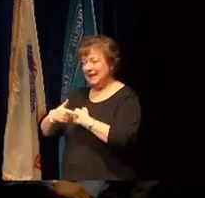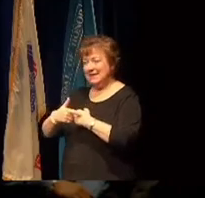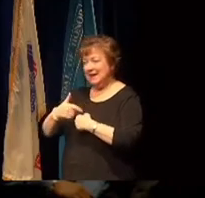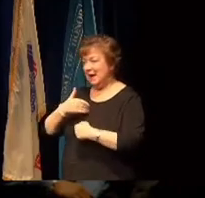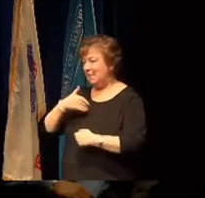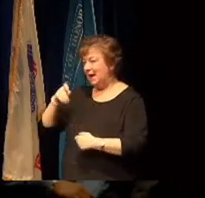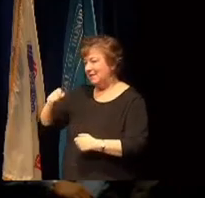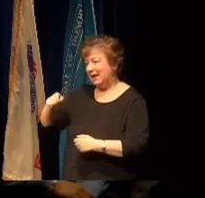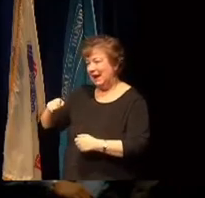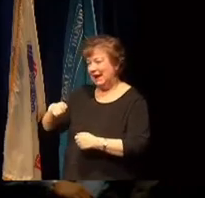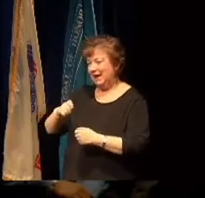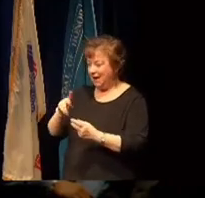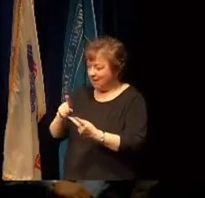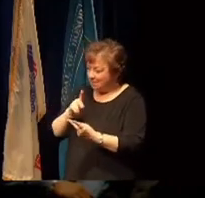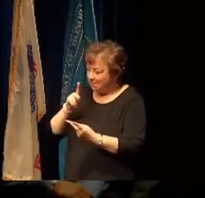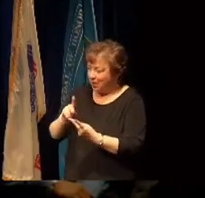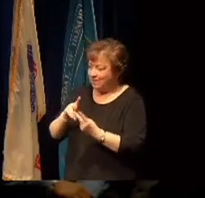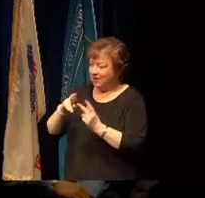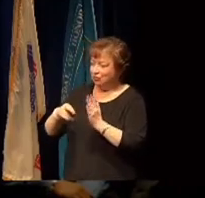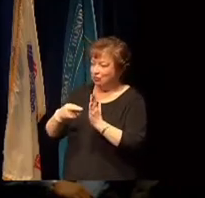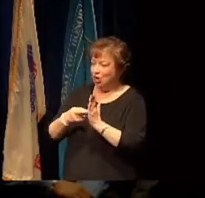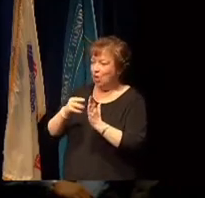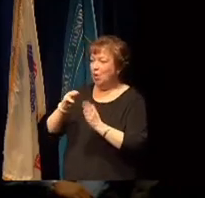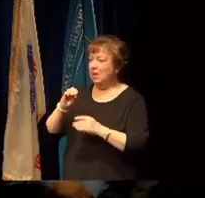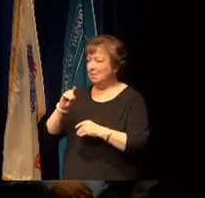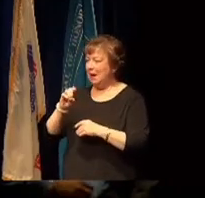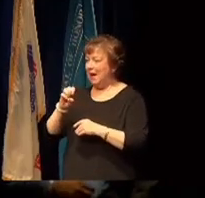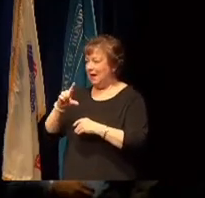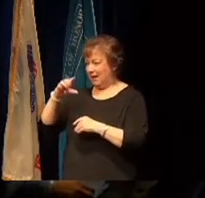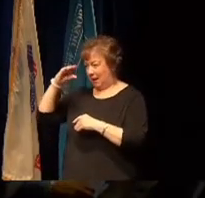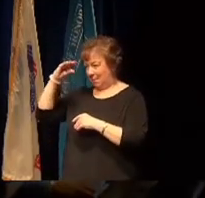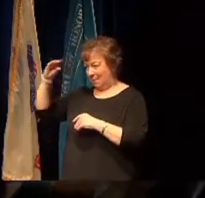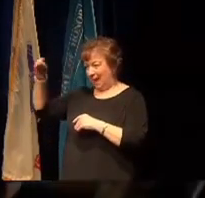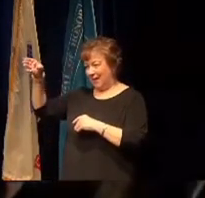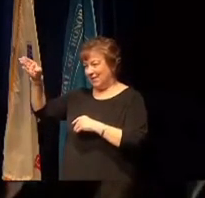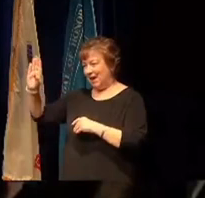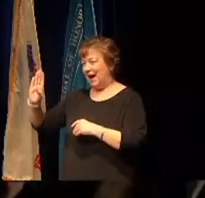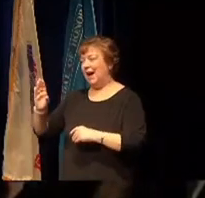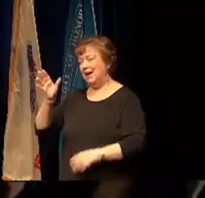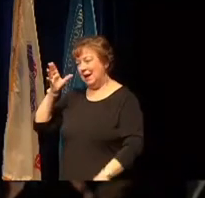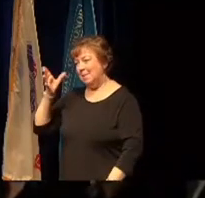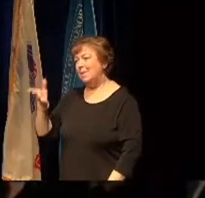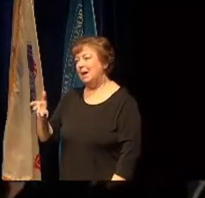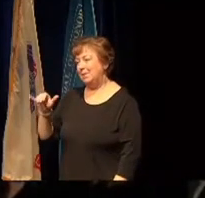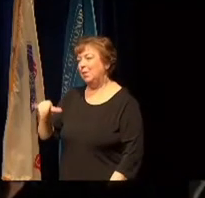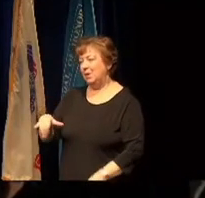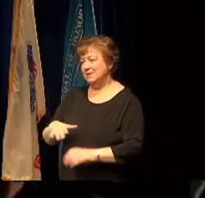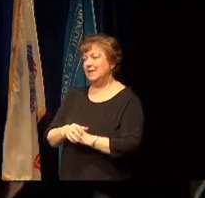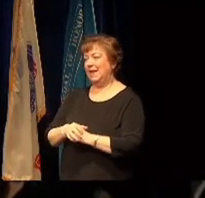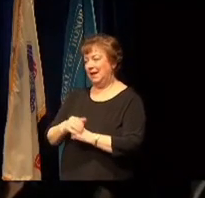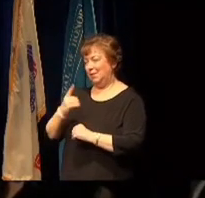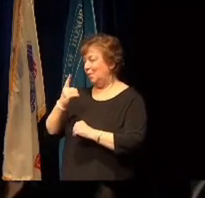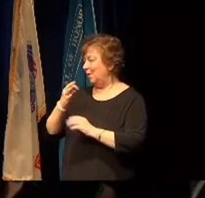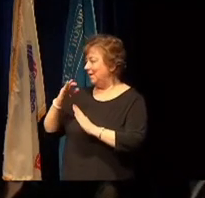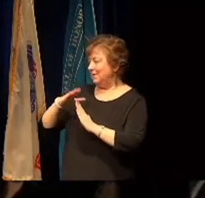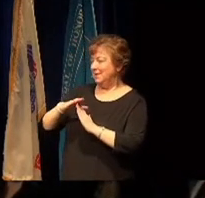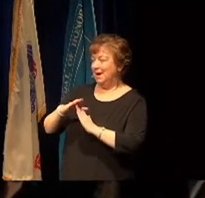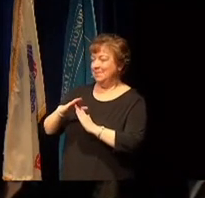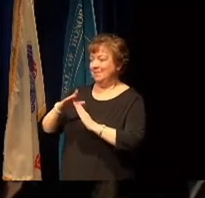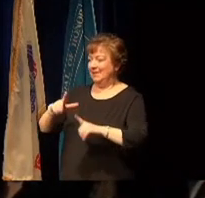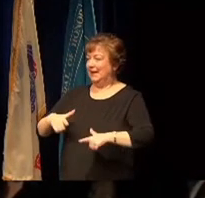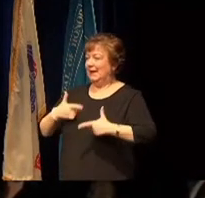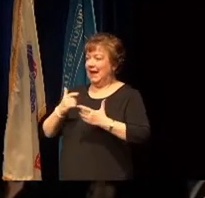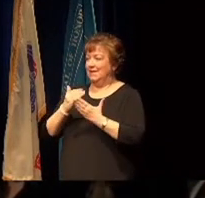in my life as to what a man of God should be, Papa was that role model. One of the biggest life lessons that he taught me was to live a life